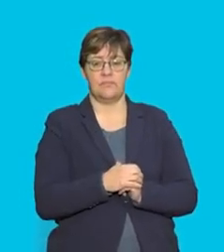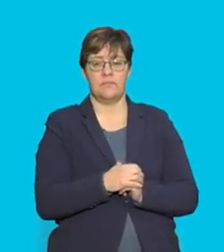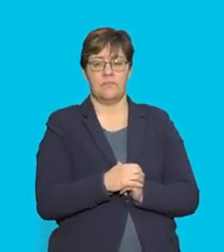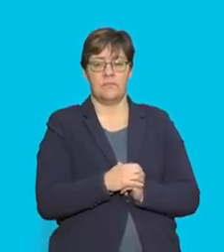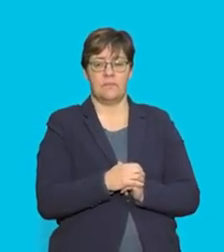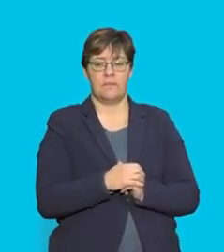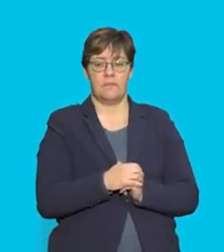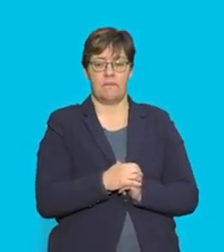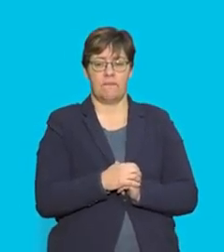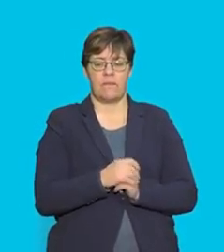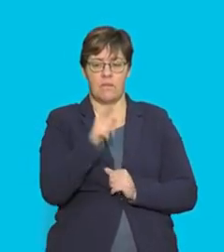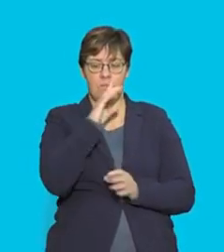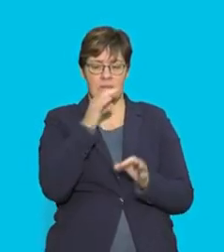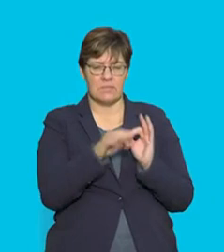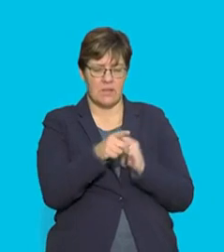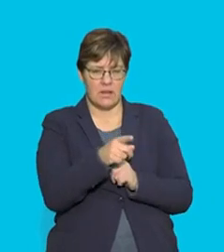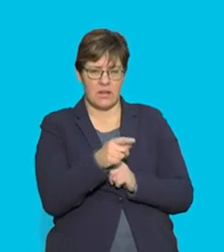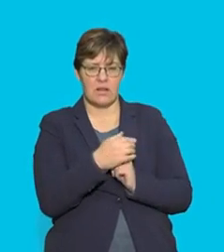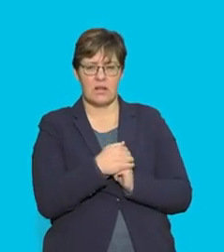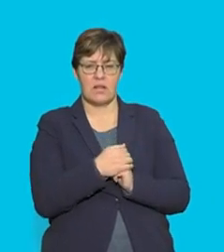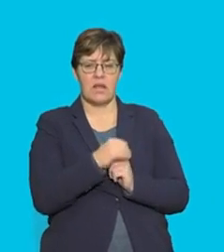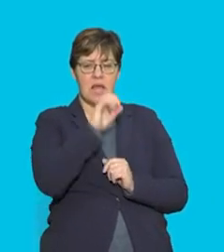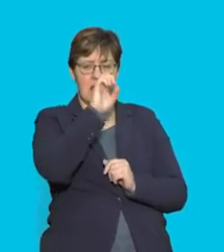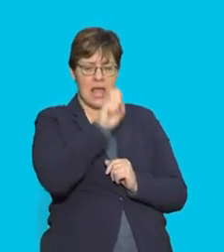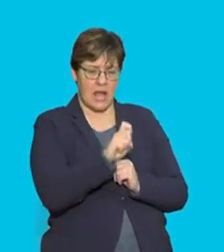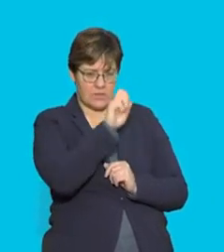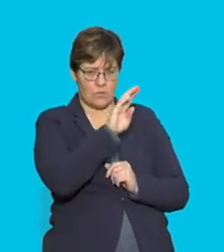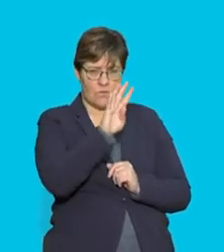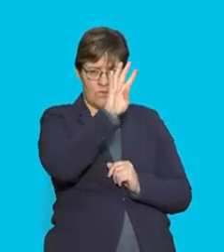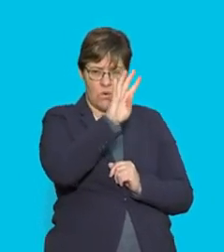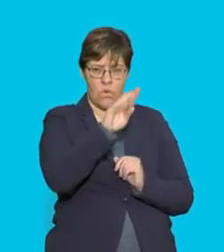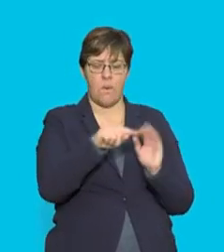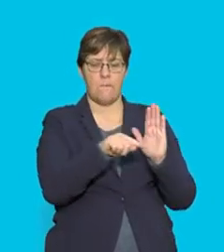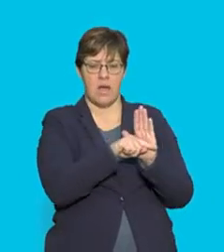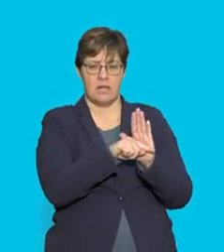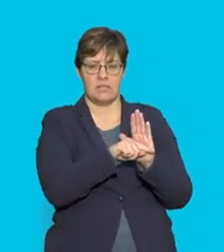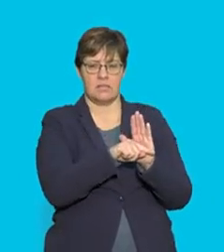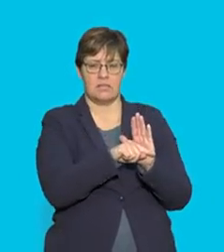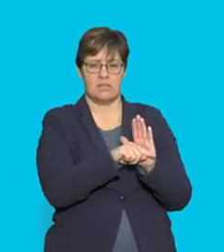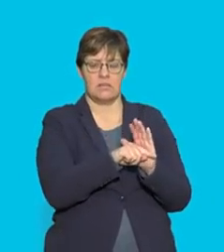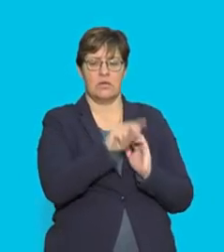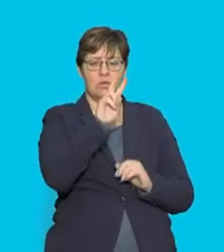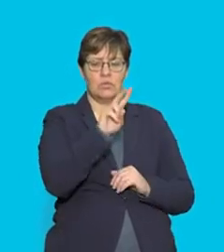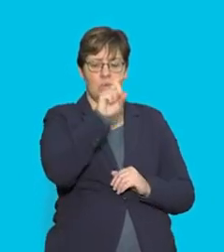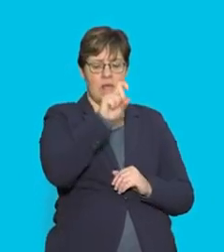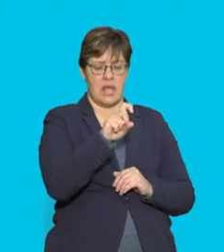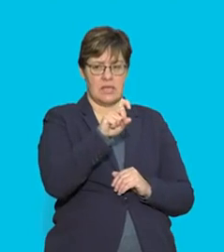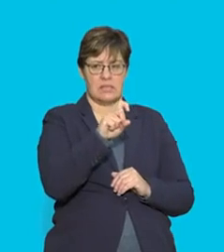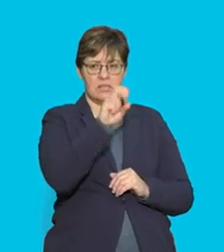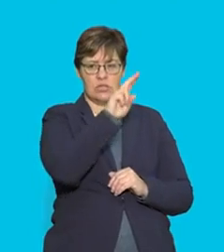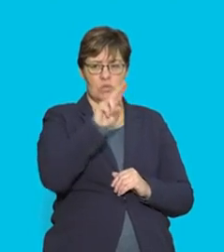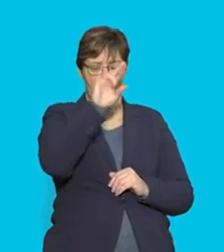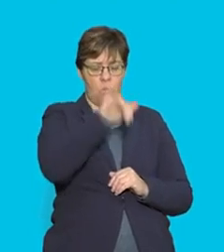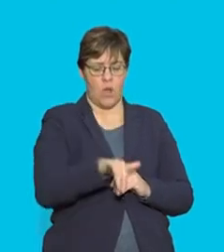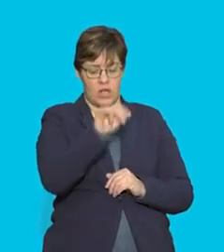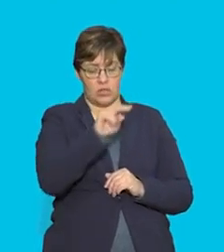to, if I simplify this, it will be x to the 4 minus